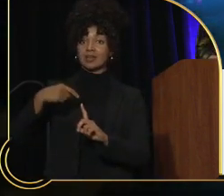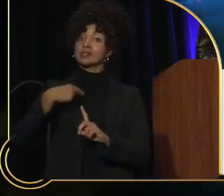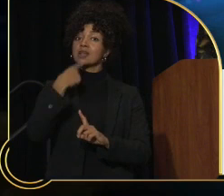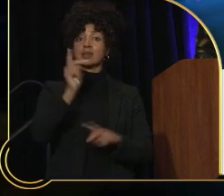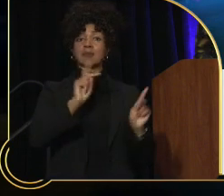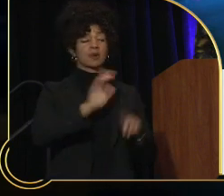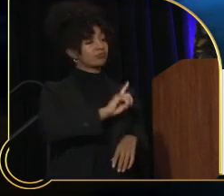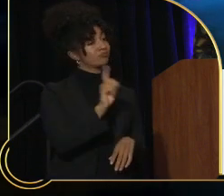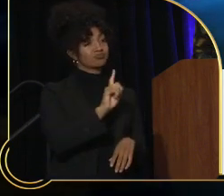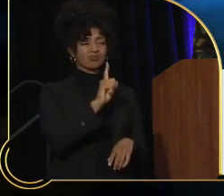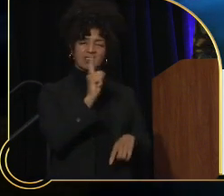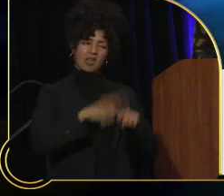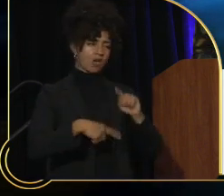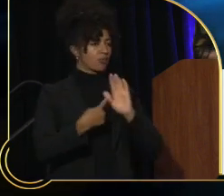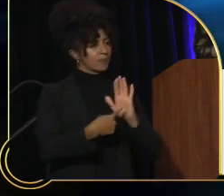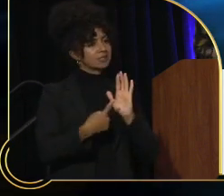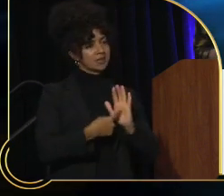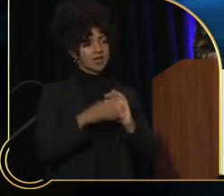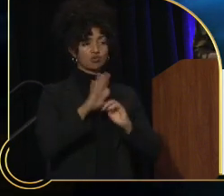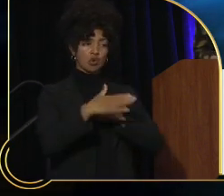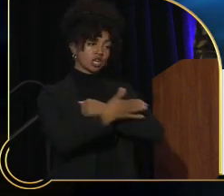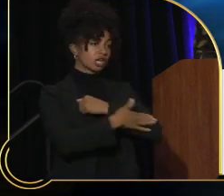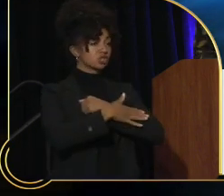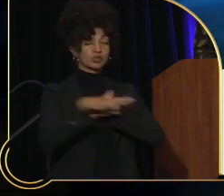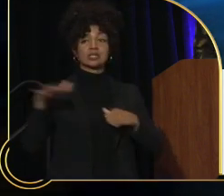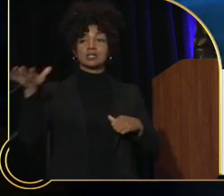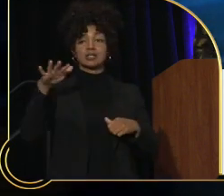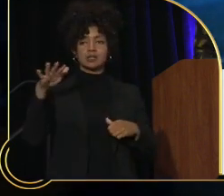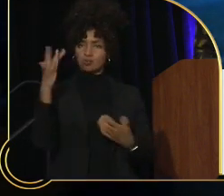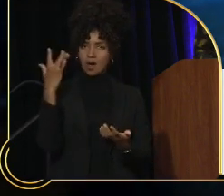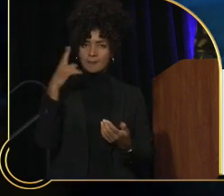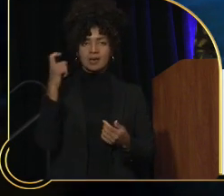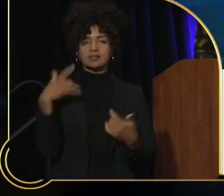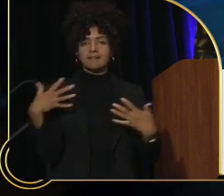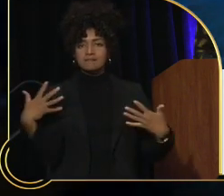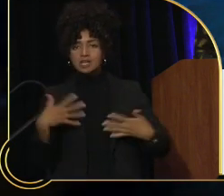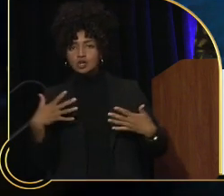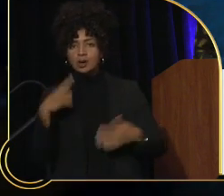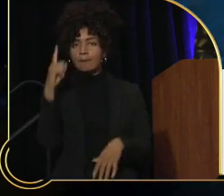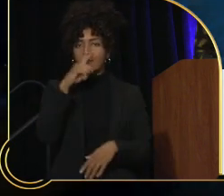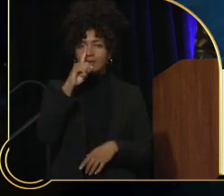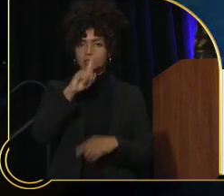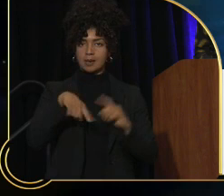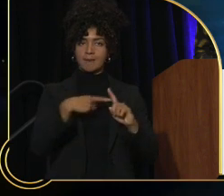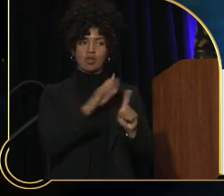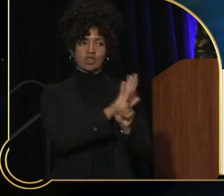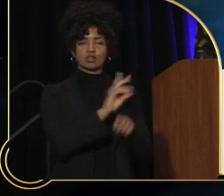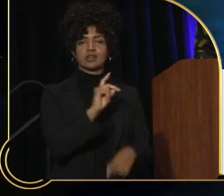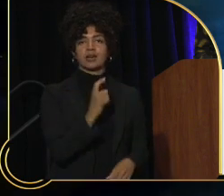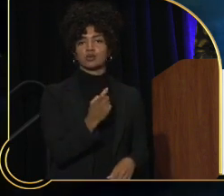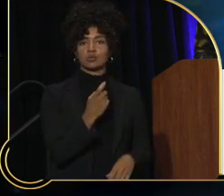their country abroad because of fears and myths about their diagnosis and their needed mental health treatment.